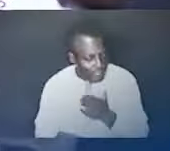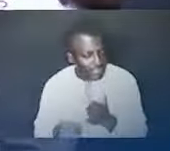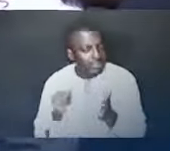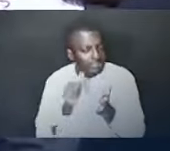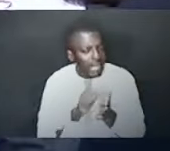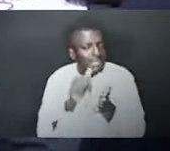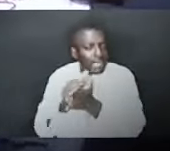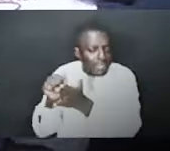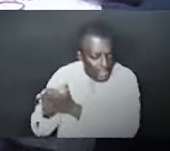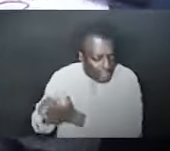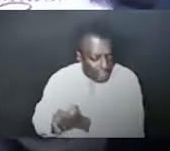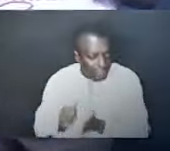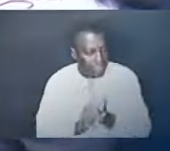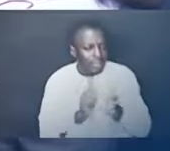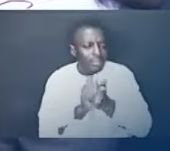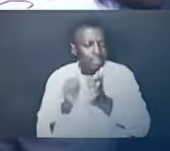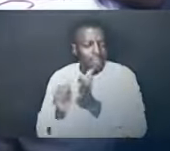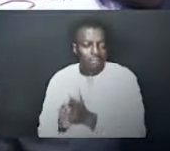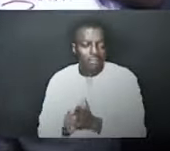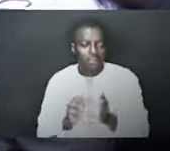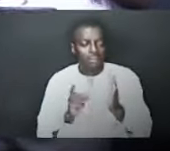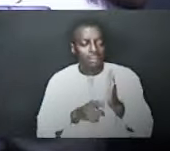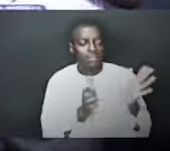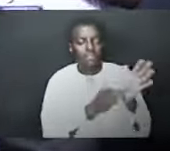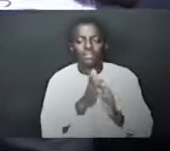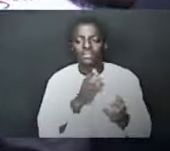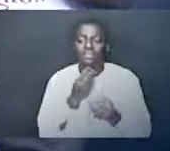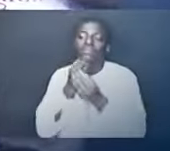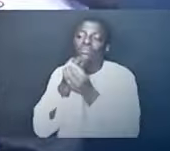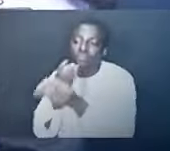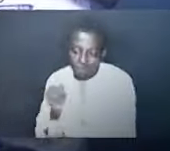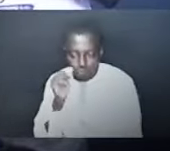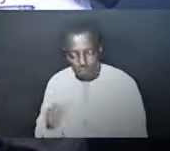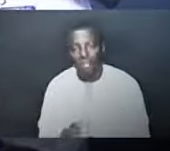them, Jesus made this profound